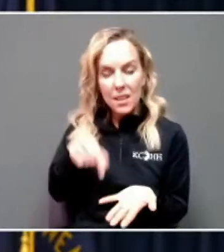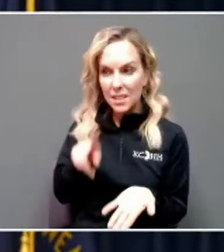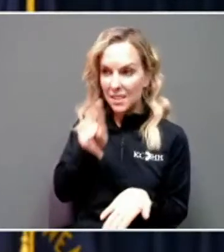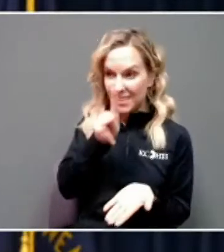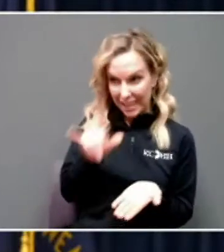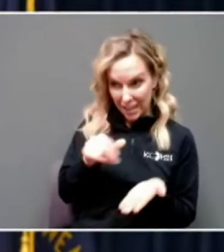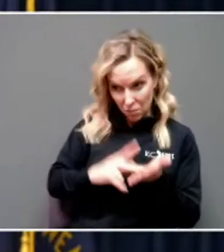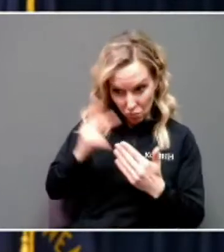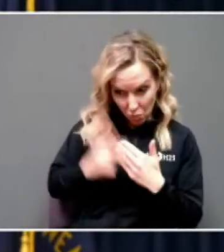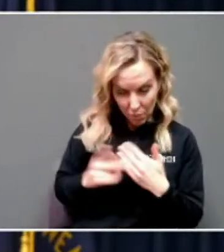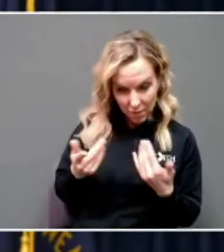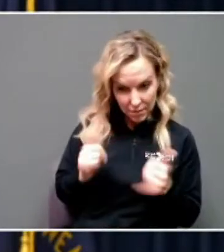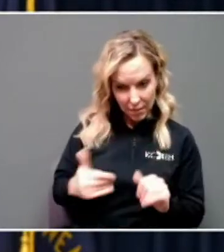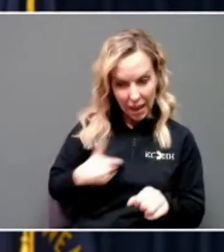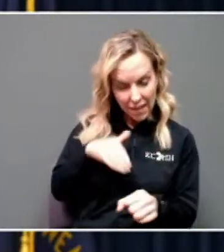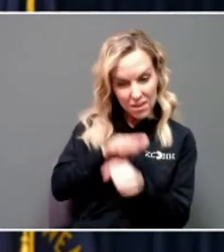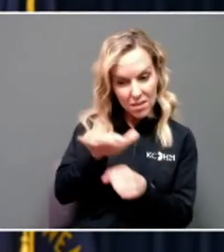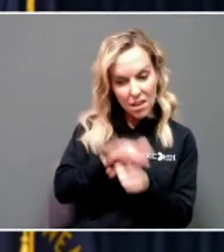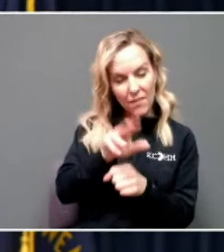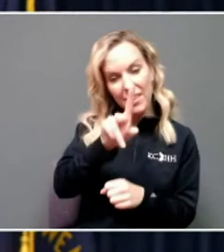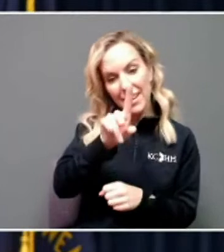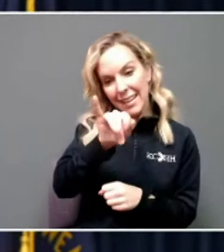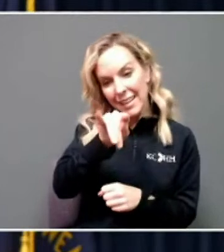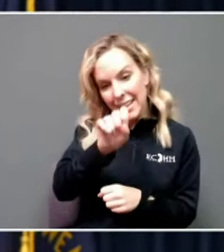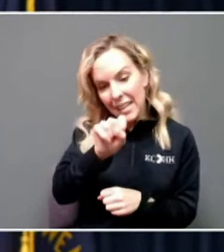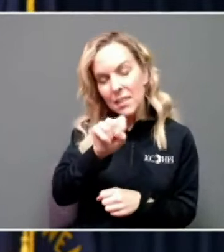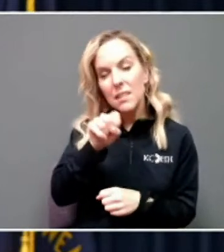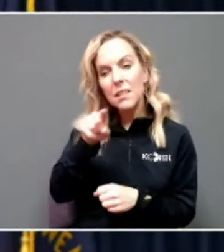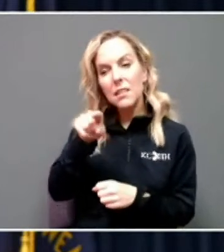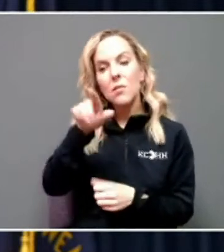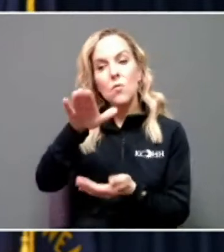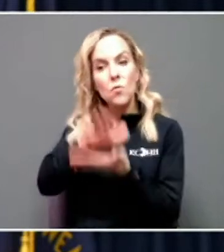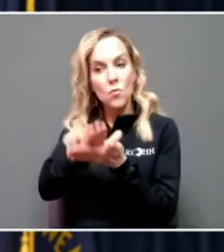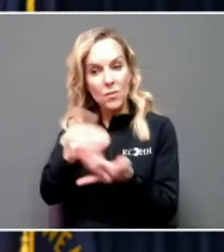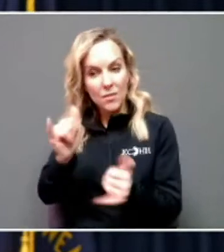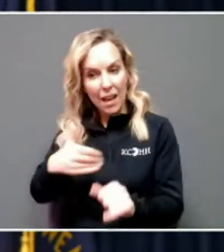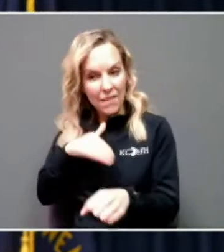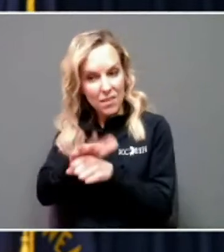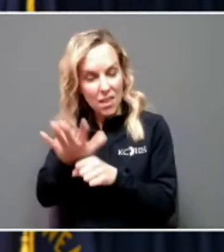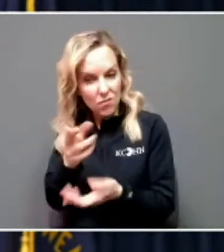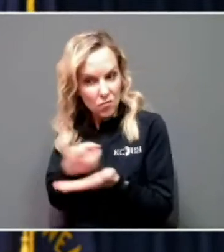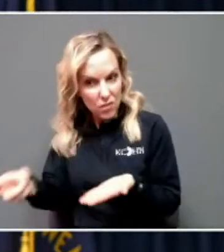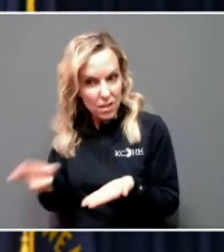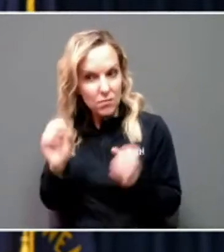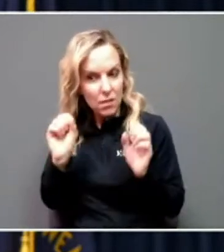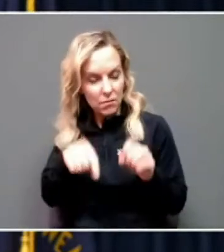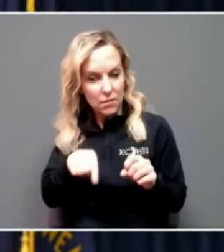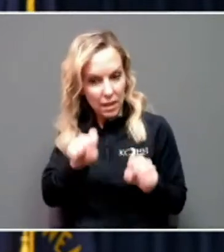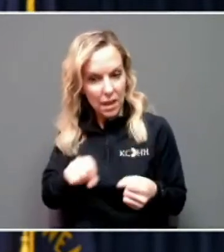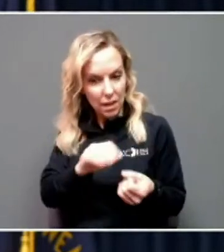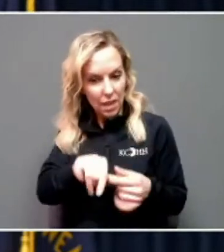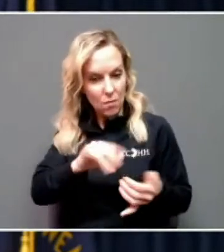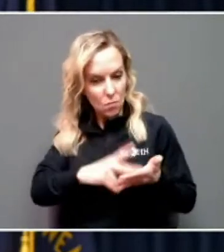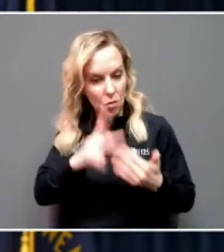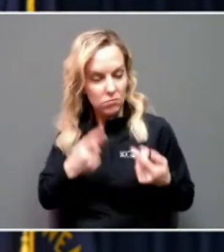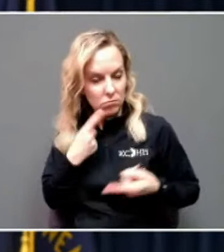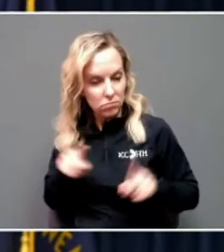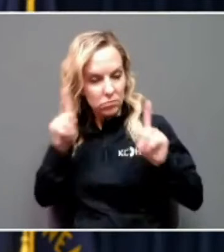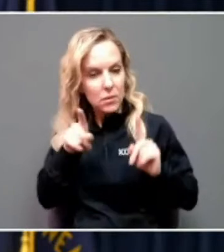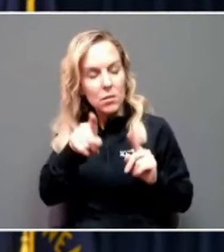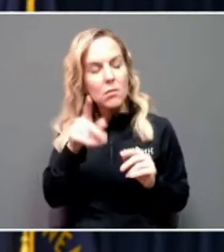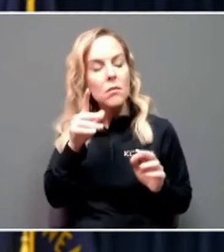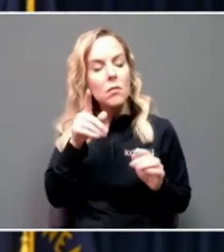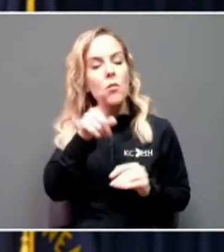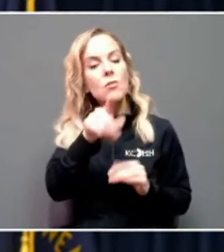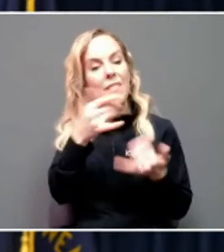tests and school resources to make this work? And I'd also like to know if you've signed Senate Bill 100, the